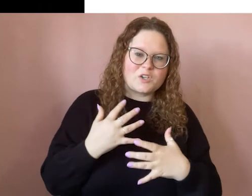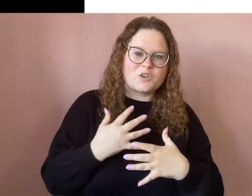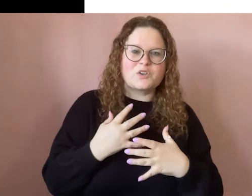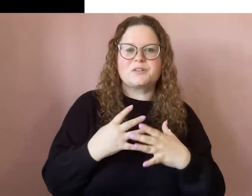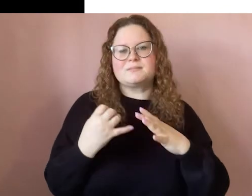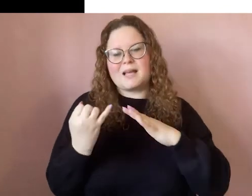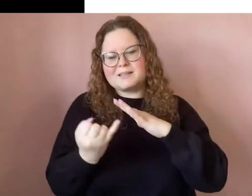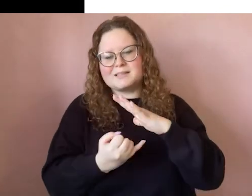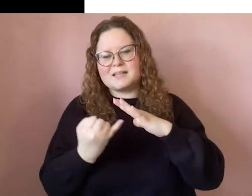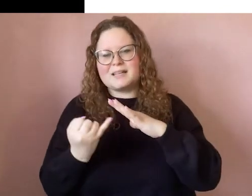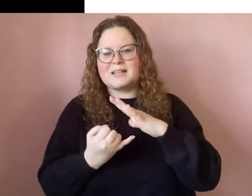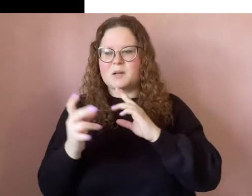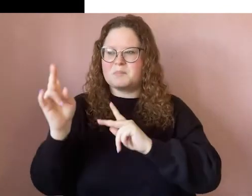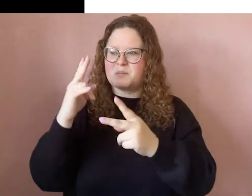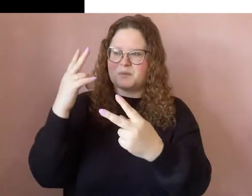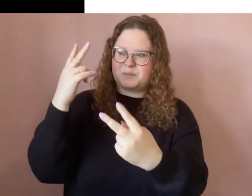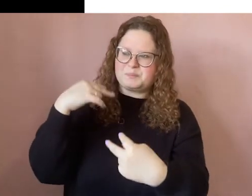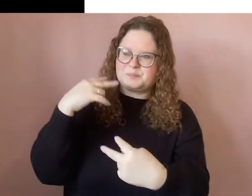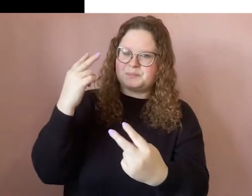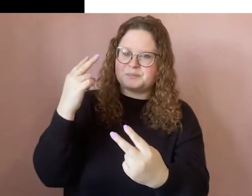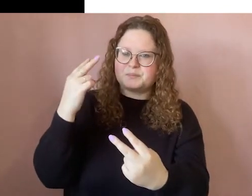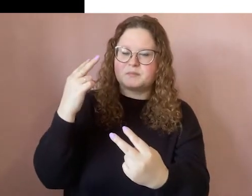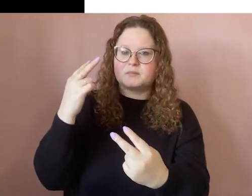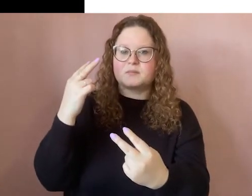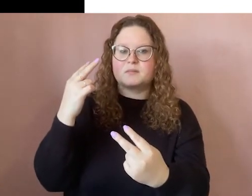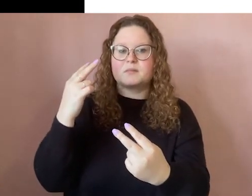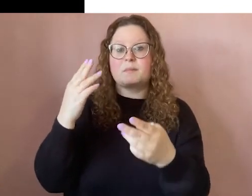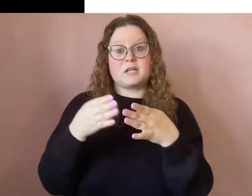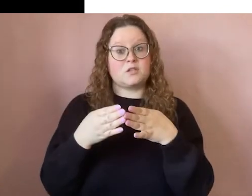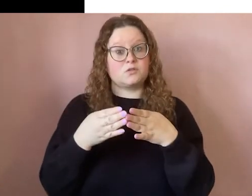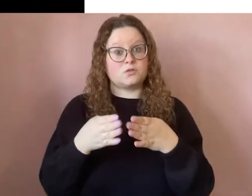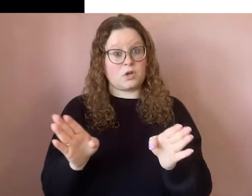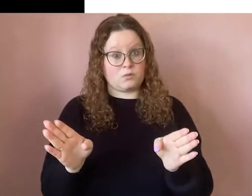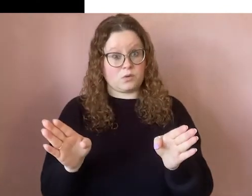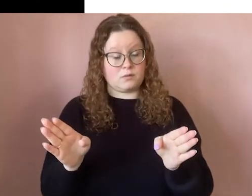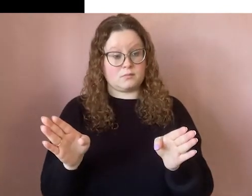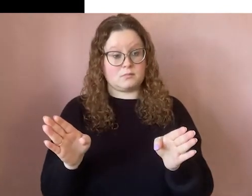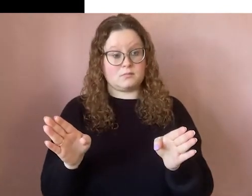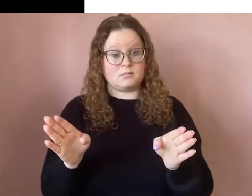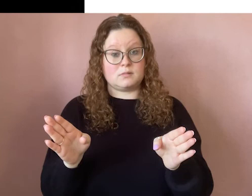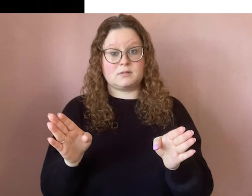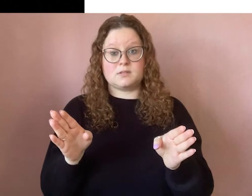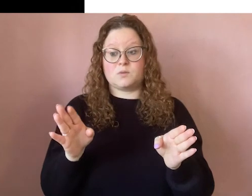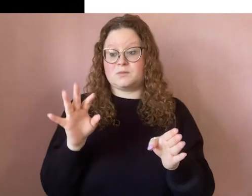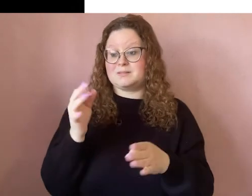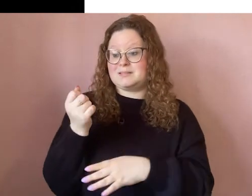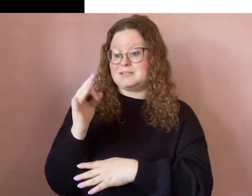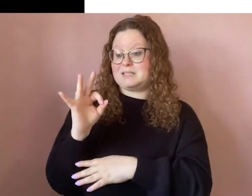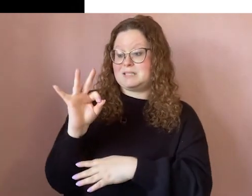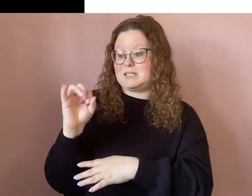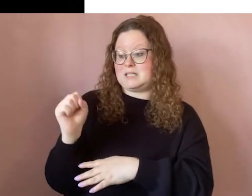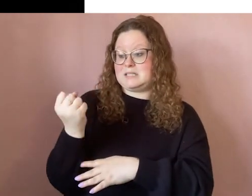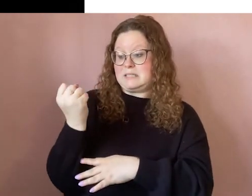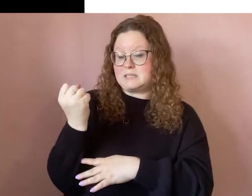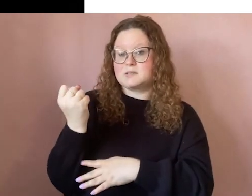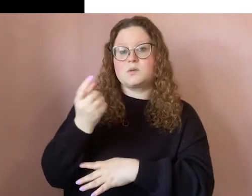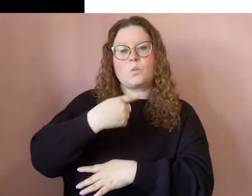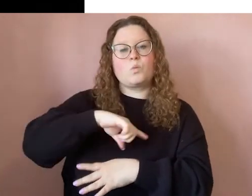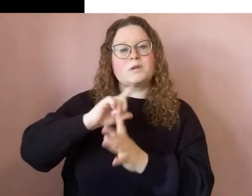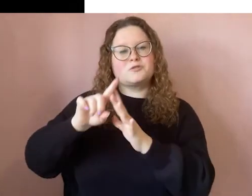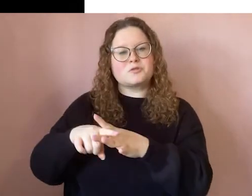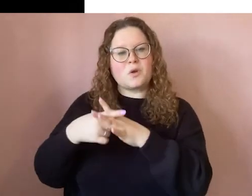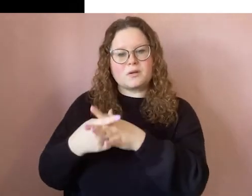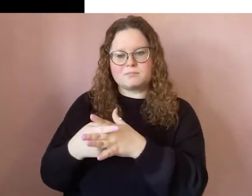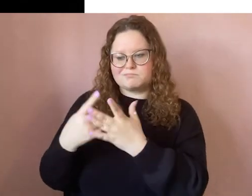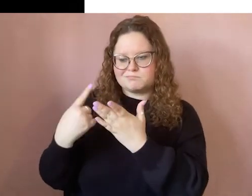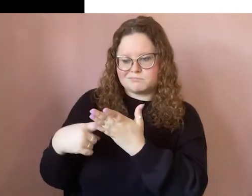around just not to drive on the same street as someone who lived with polio. It was that stigmatized. So there is hope for those of us living with